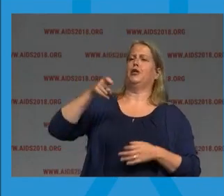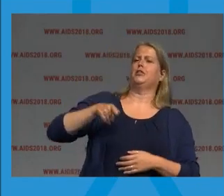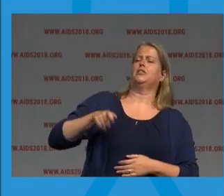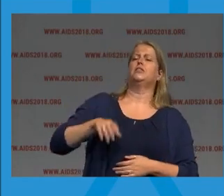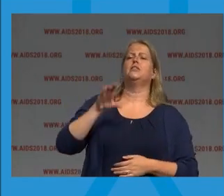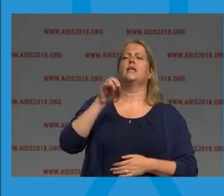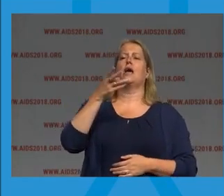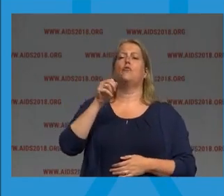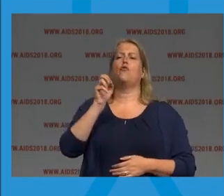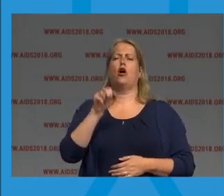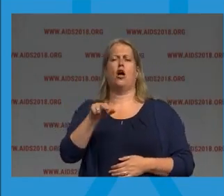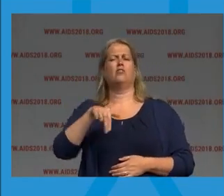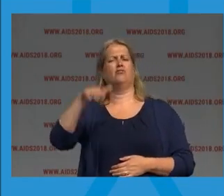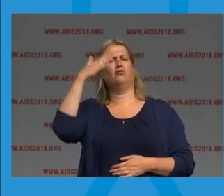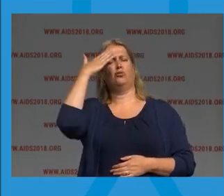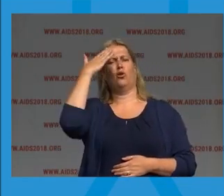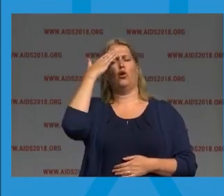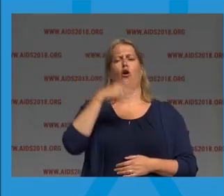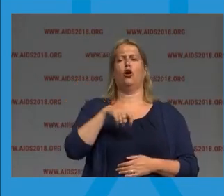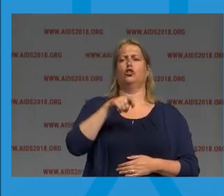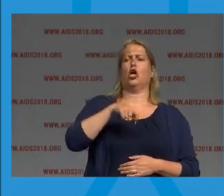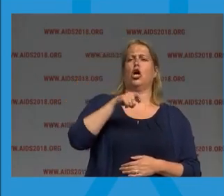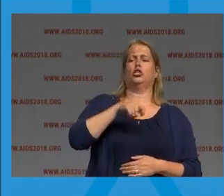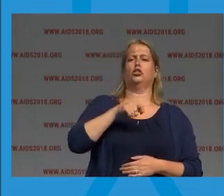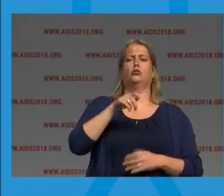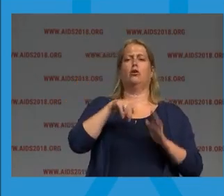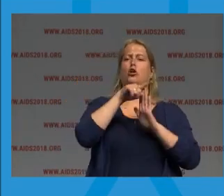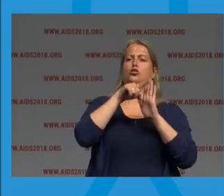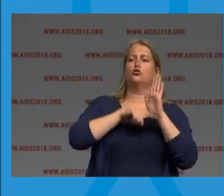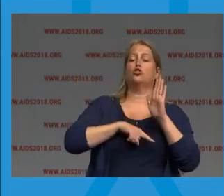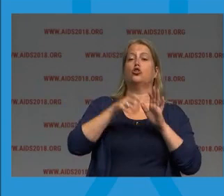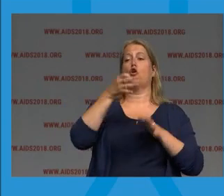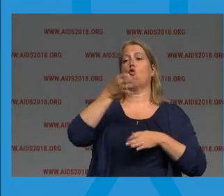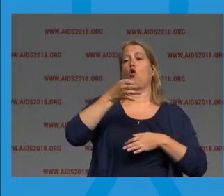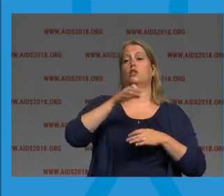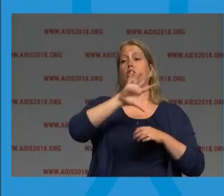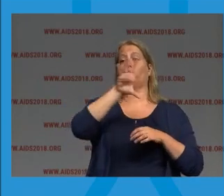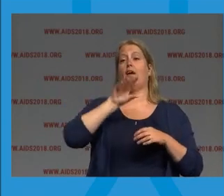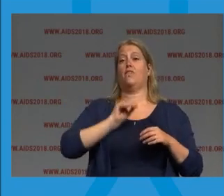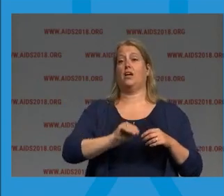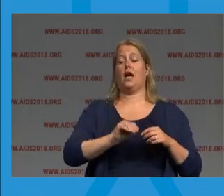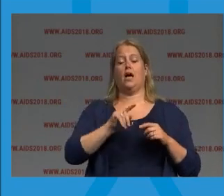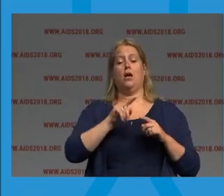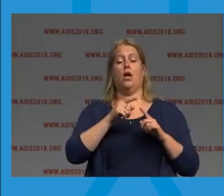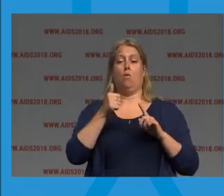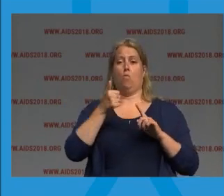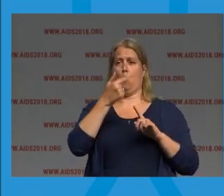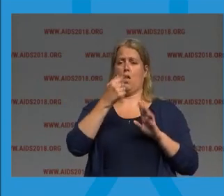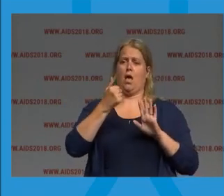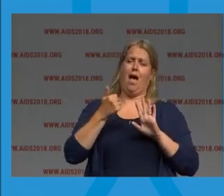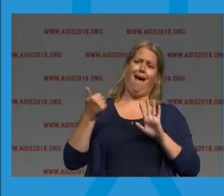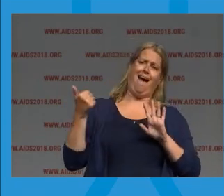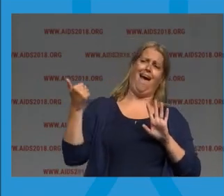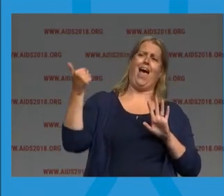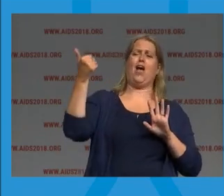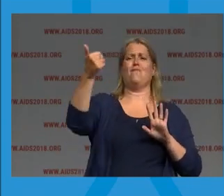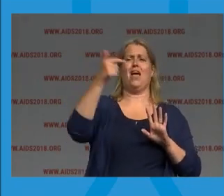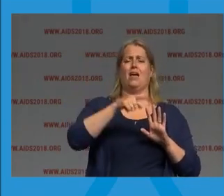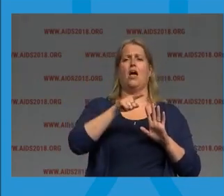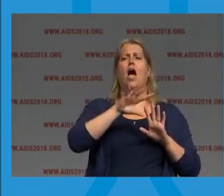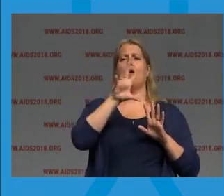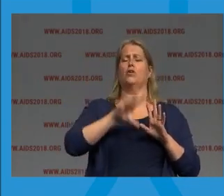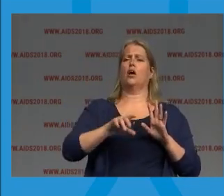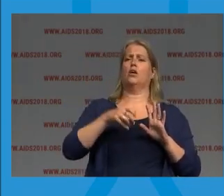is a judge in the Constitutional Court of South Africa and the only highest-ranking African official who has come public about